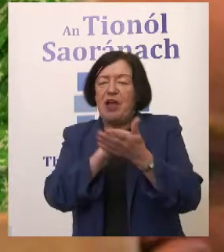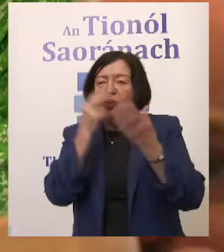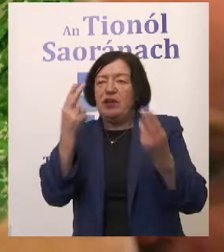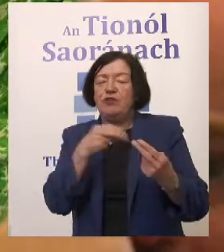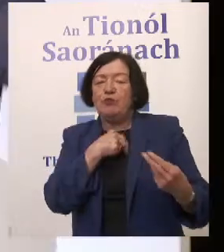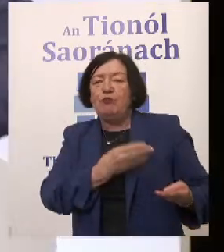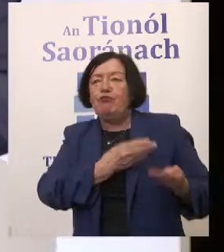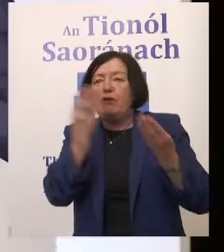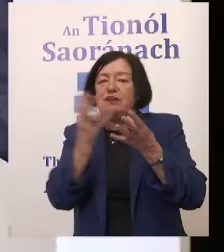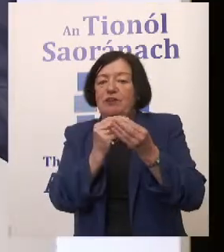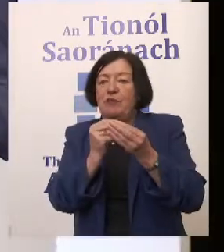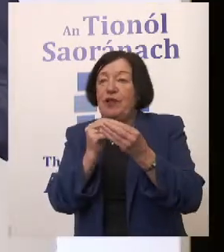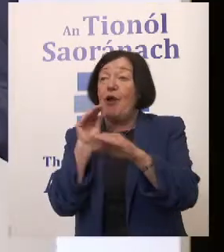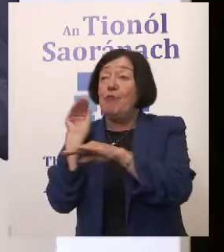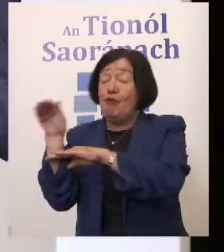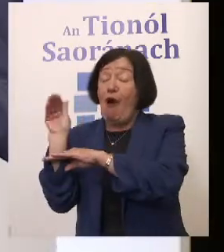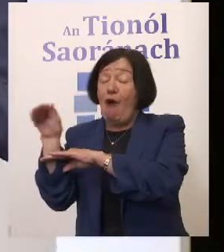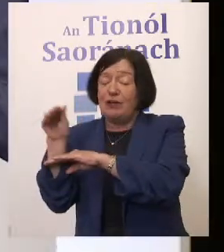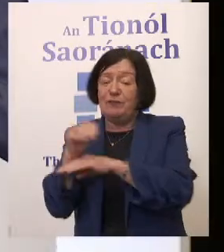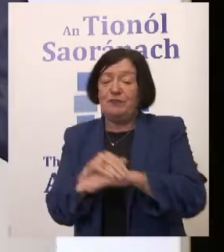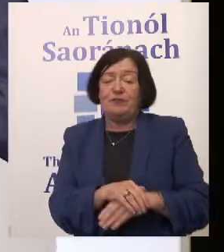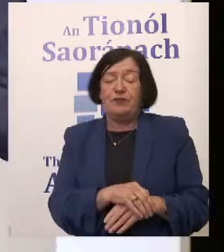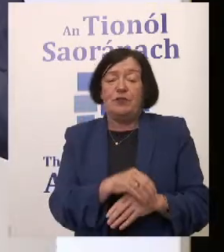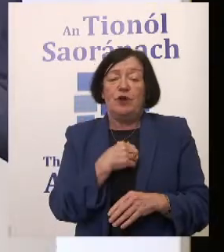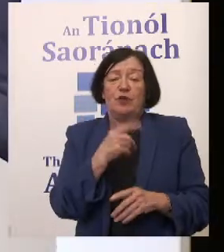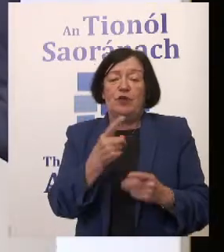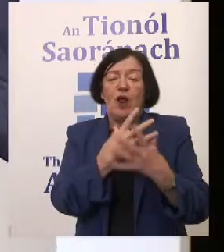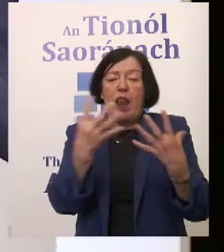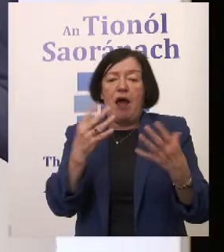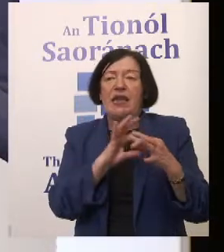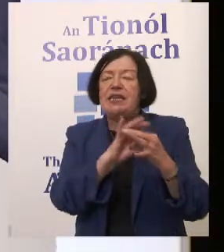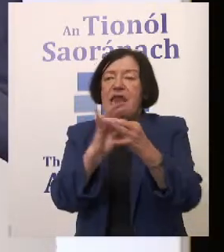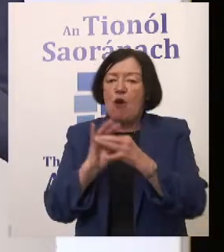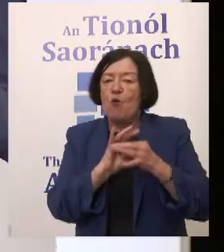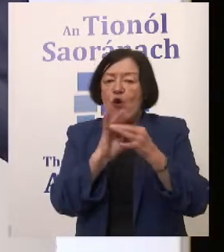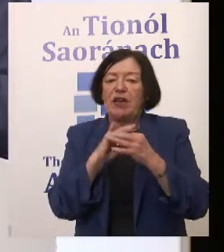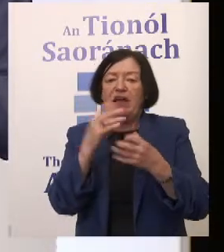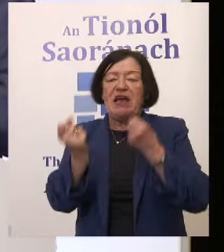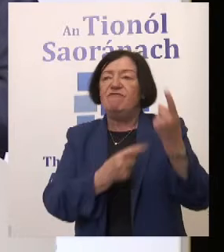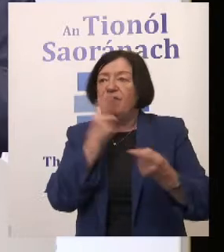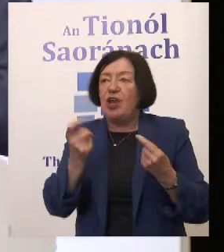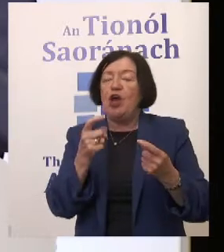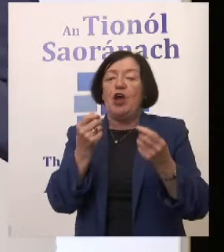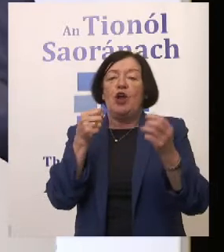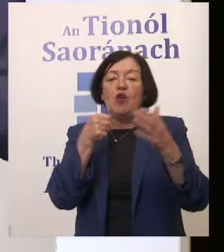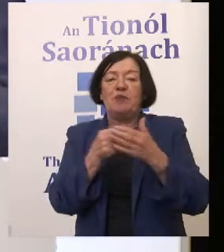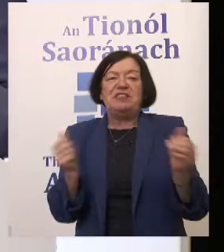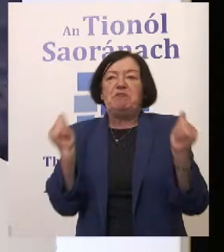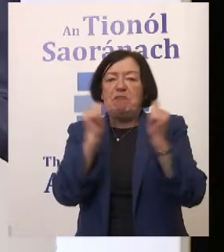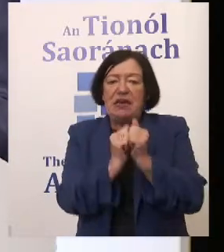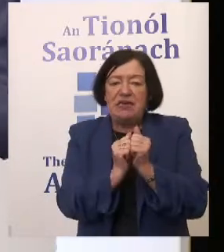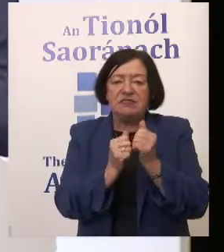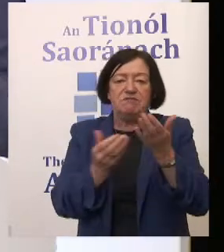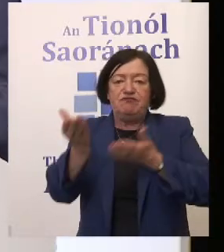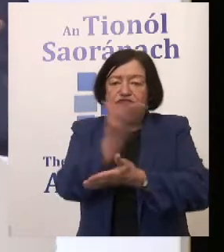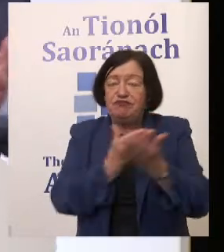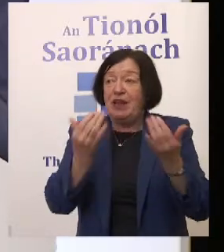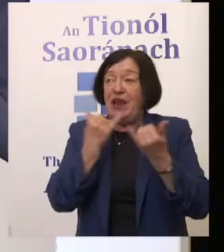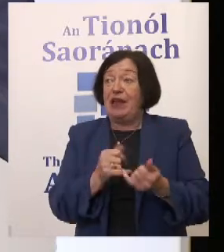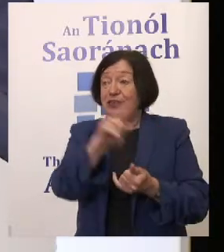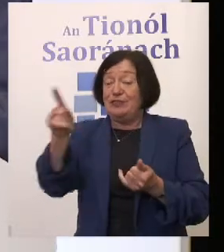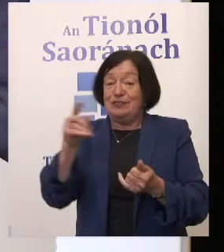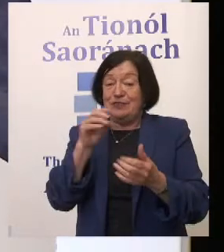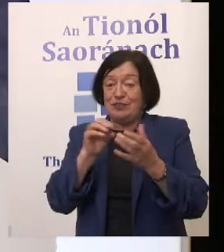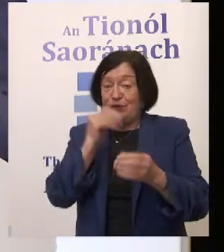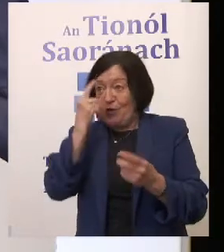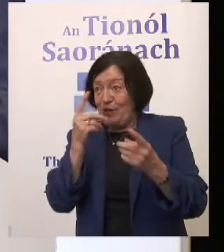to bring something abroad. We do a lot of networking and events which companies meet and kind of get together, a bit like you guys, and get to know